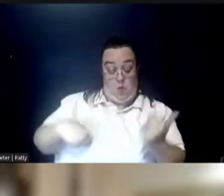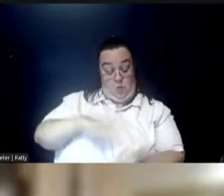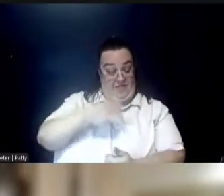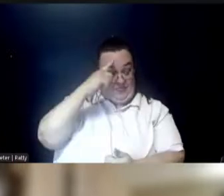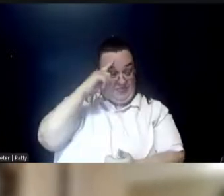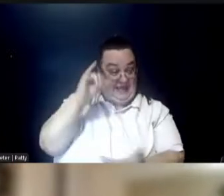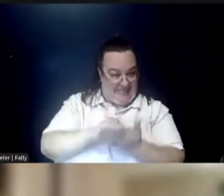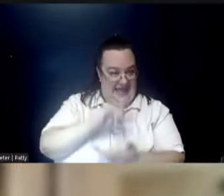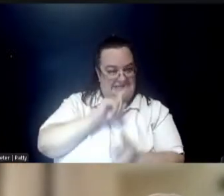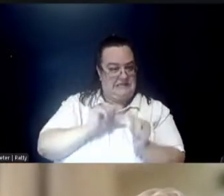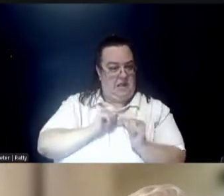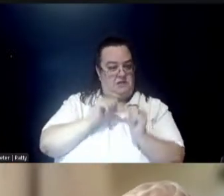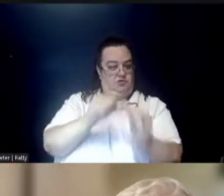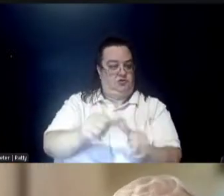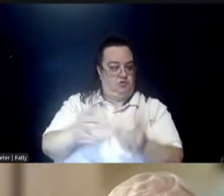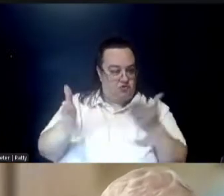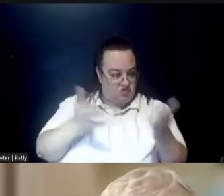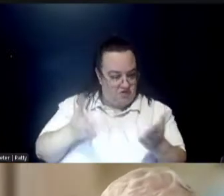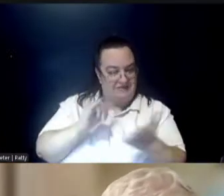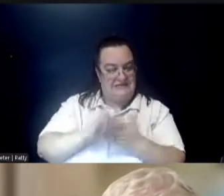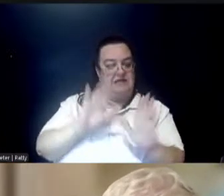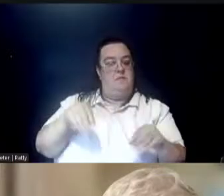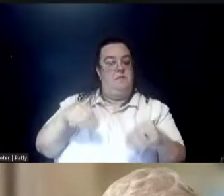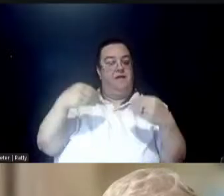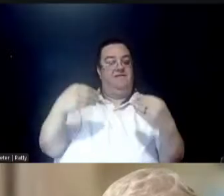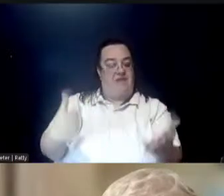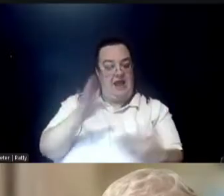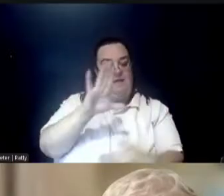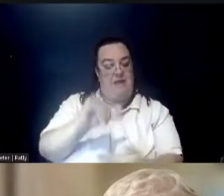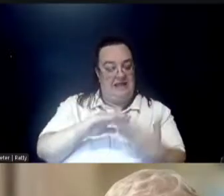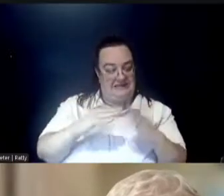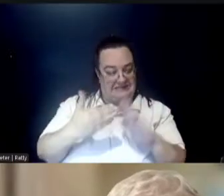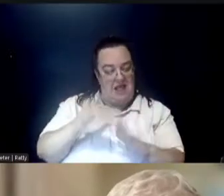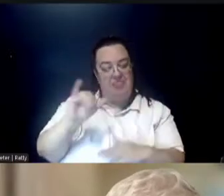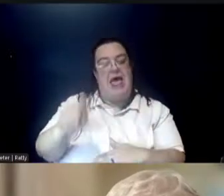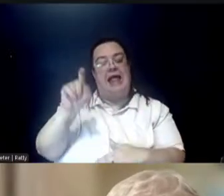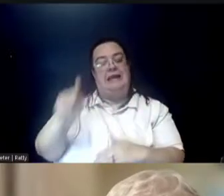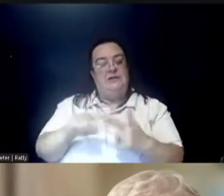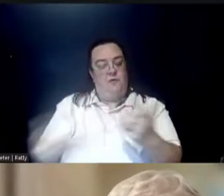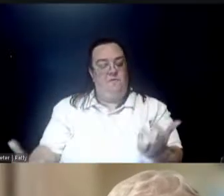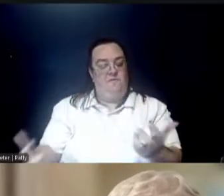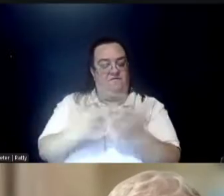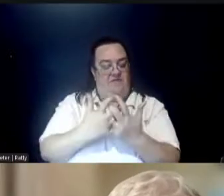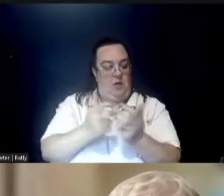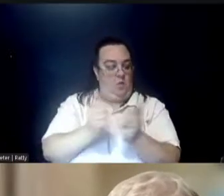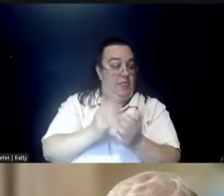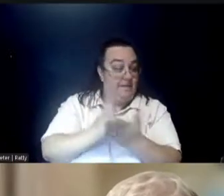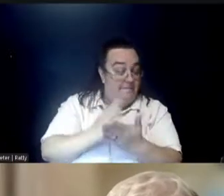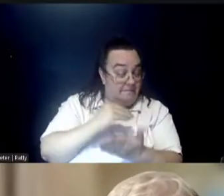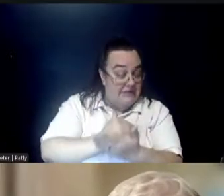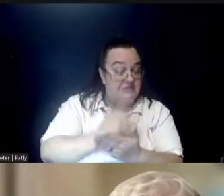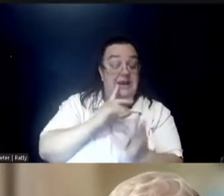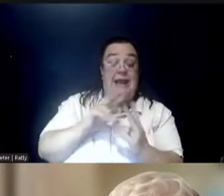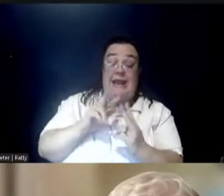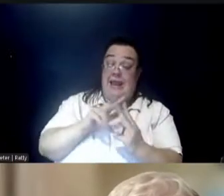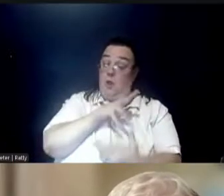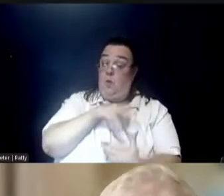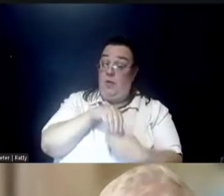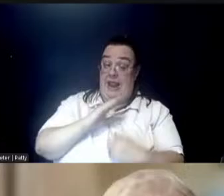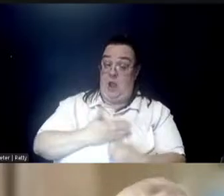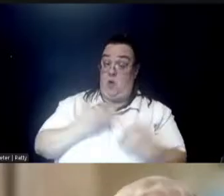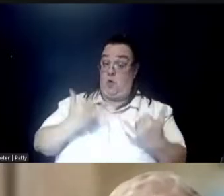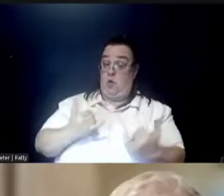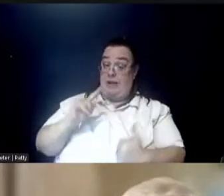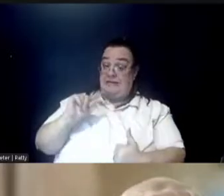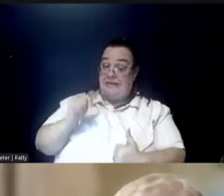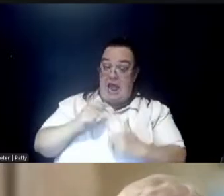service provided by the town needs to fit in the budget, either within our current tax structure or with